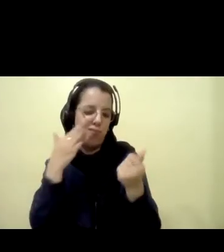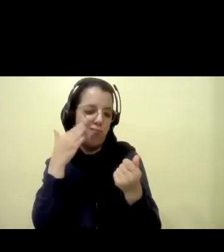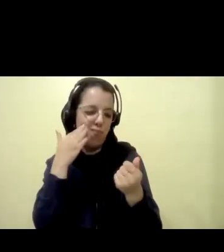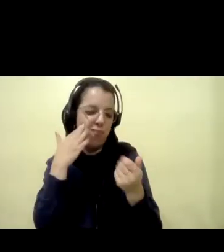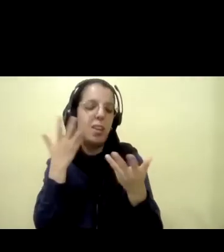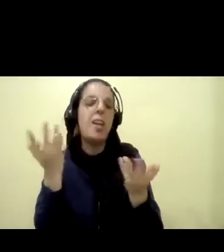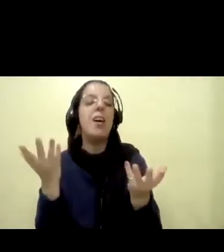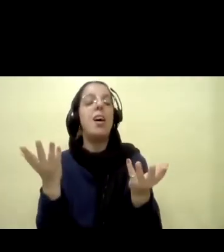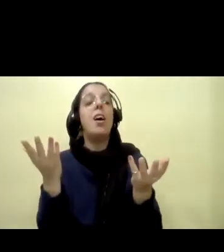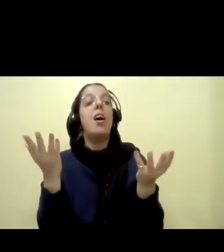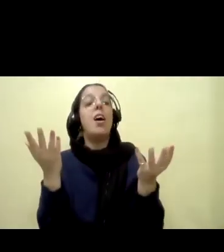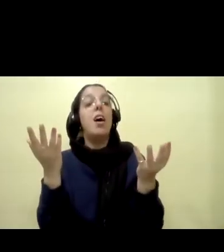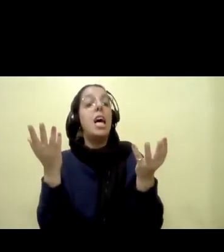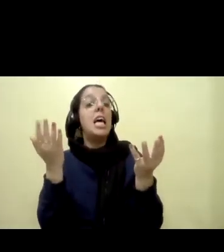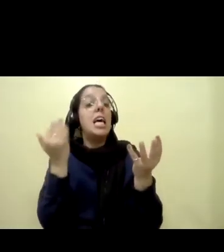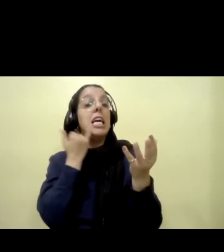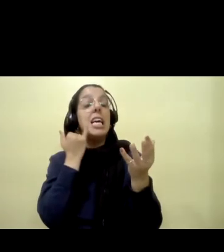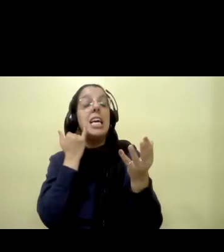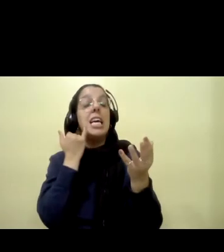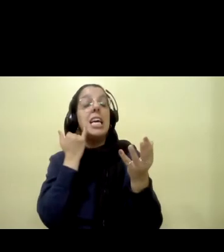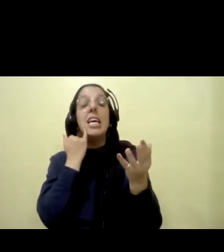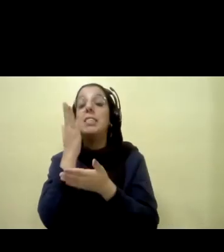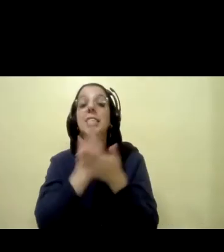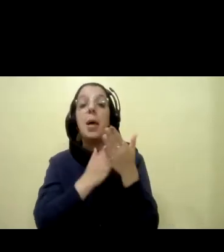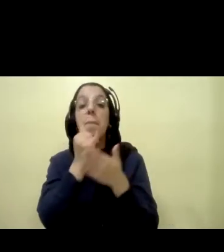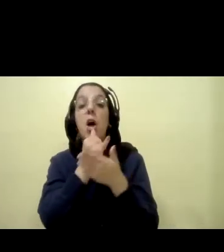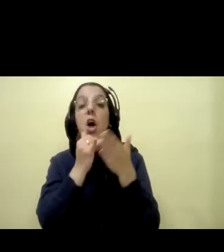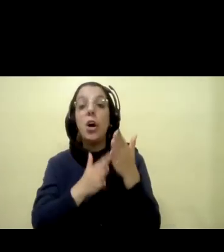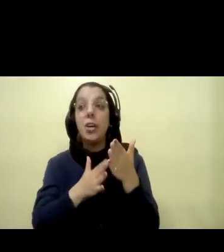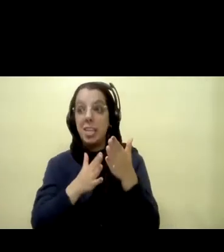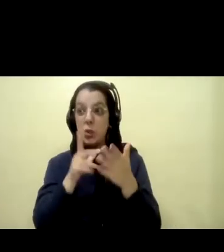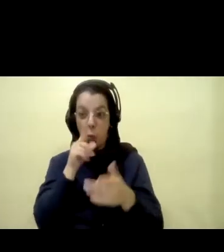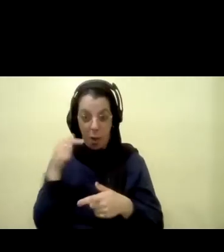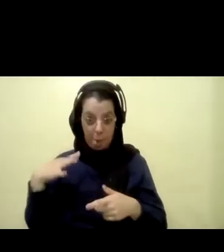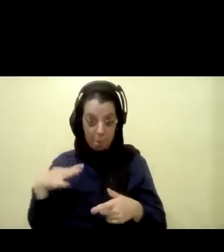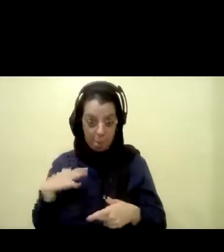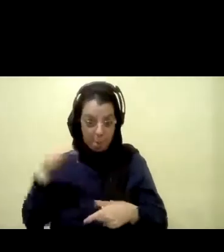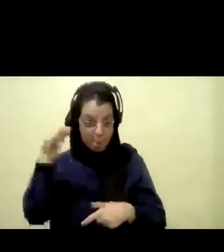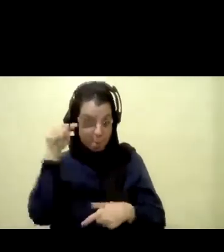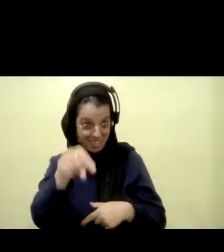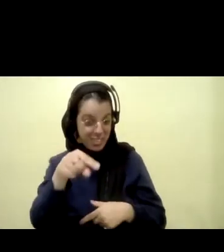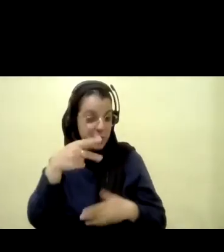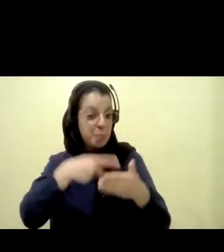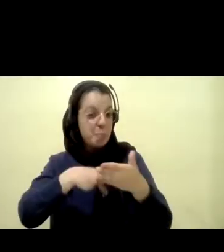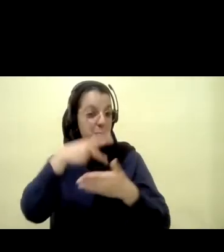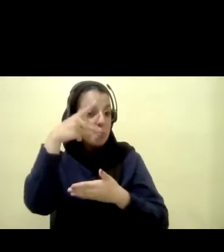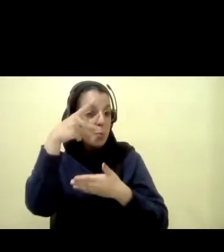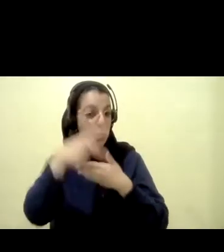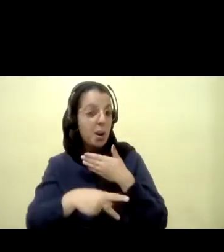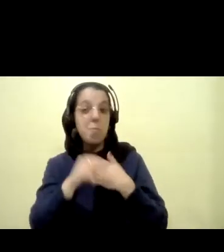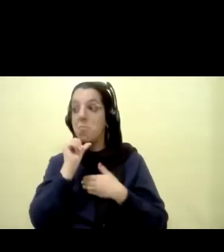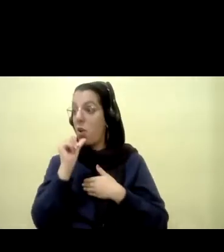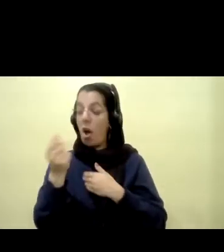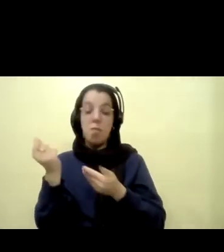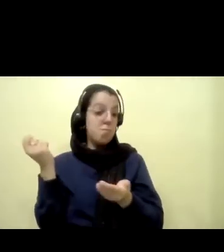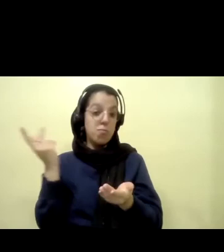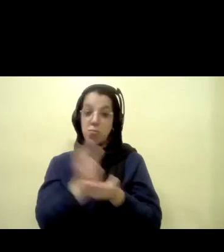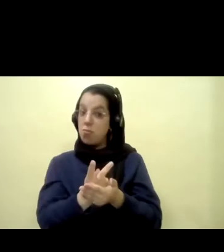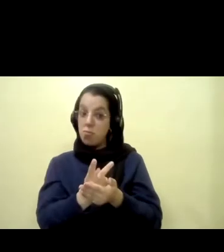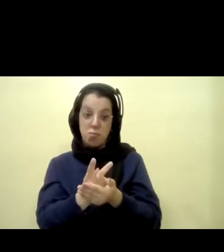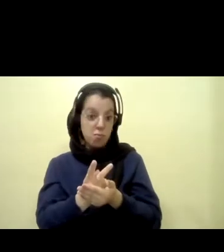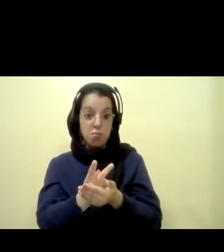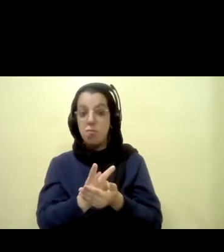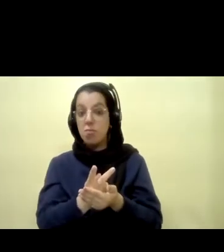But if some of the artists who have applied to this program did not get an opportunity to receive